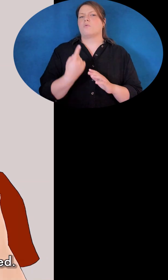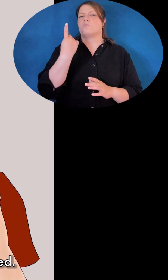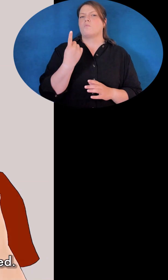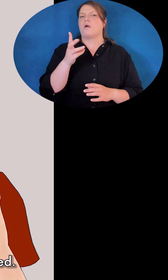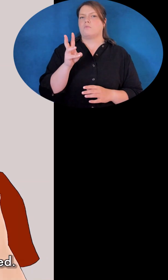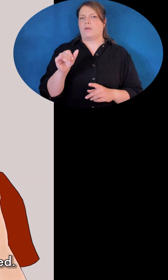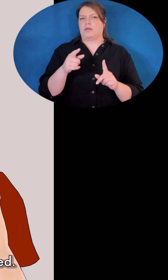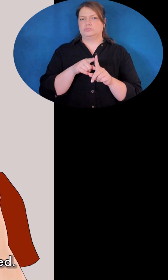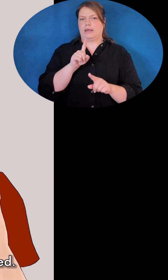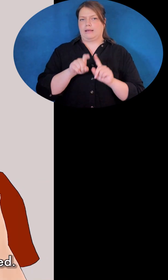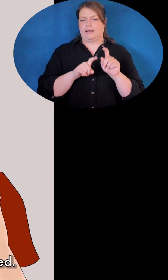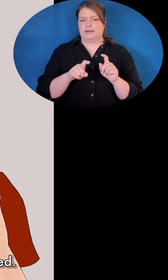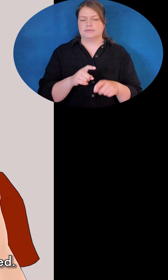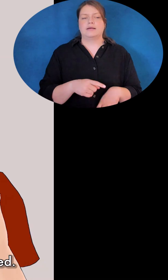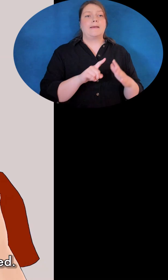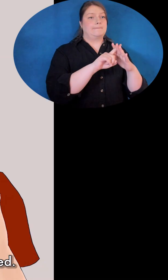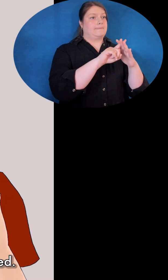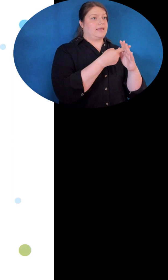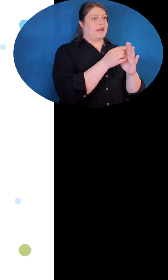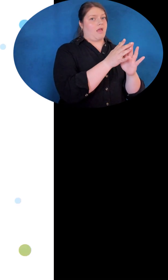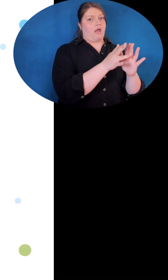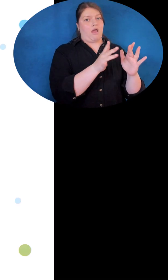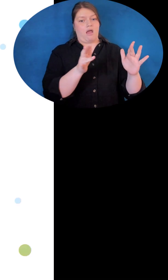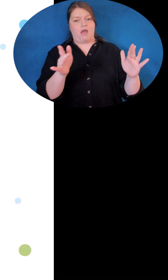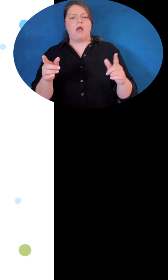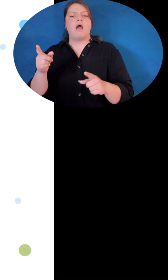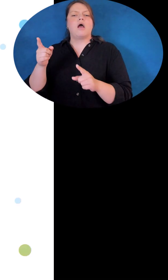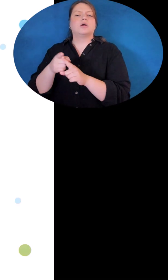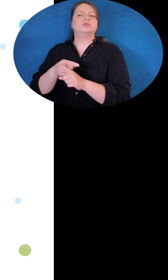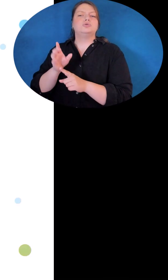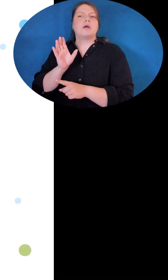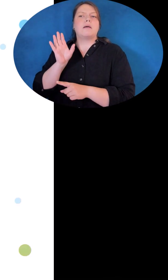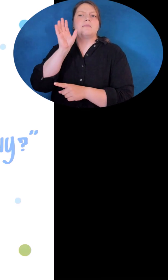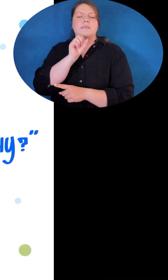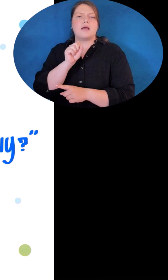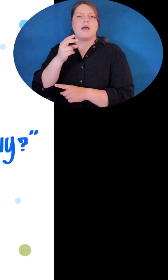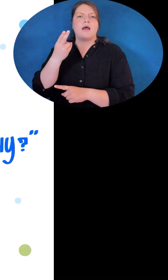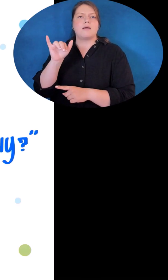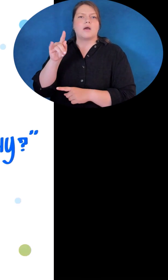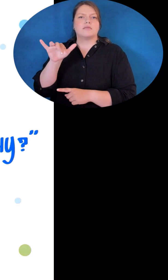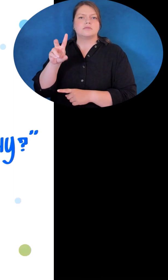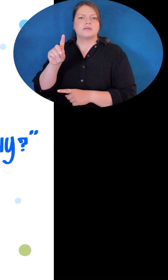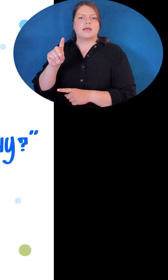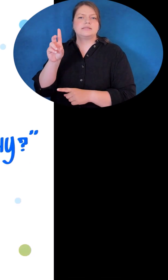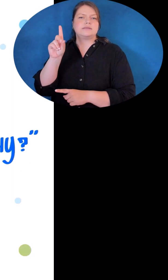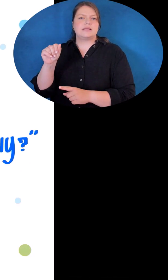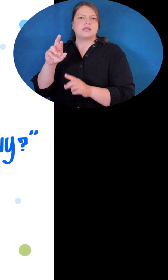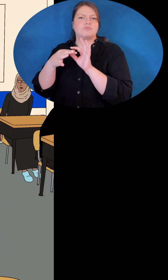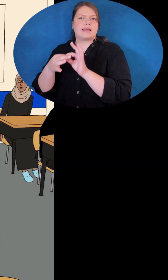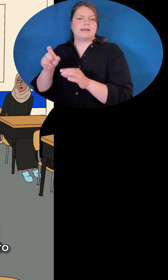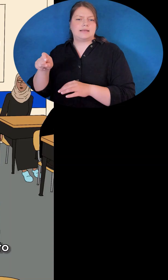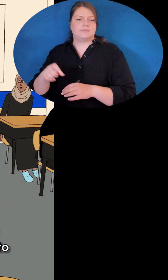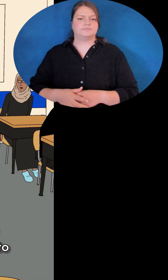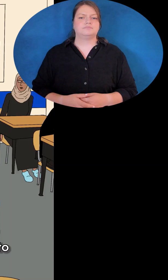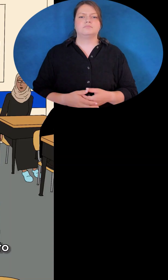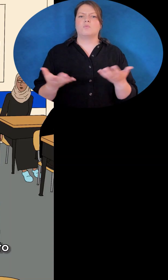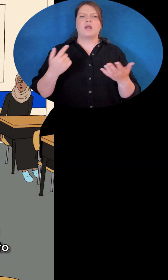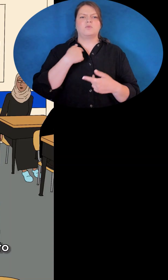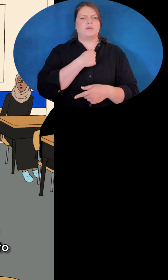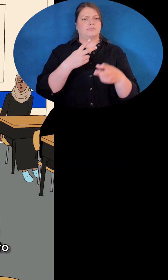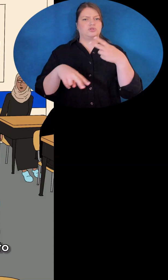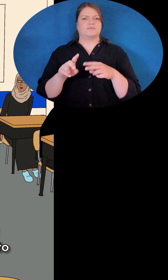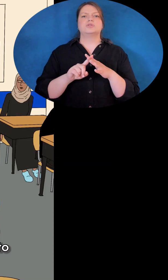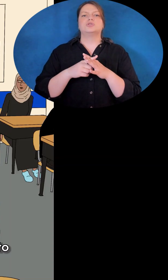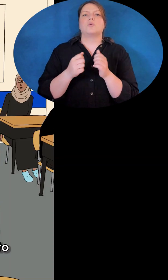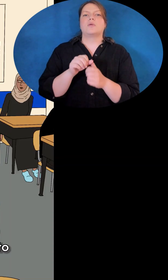a hypothesized disability-related need. What did we observe? Let's begin to ask why. Morgan has